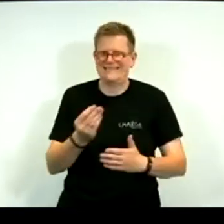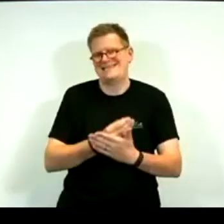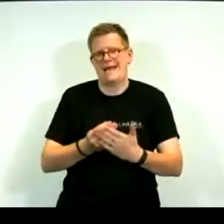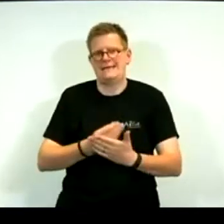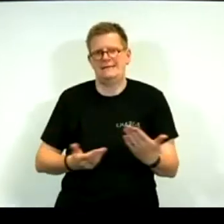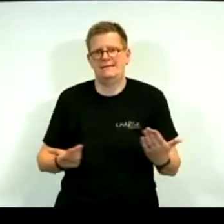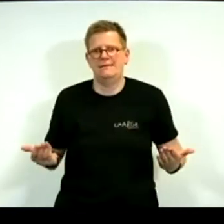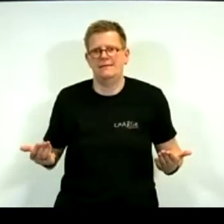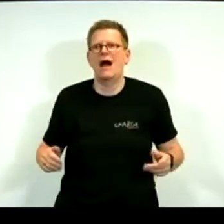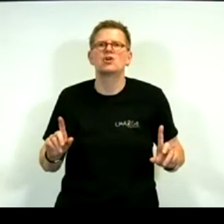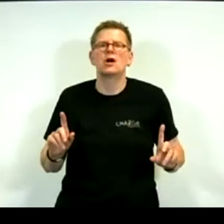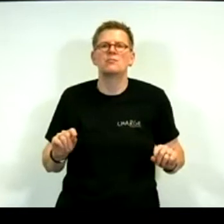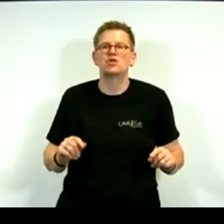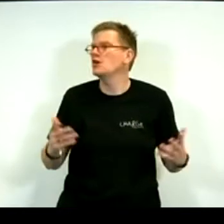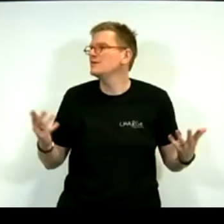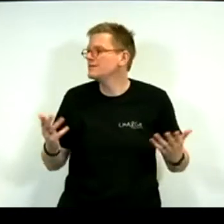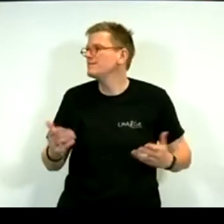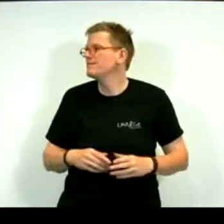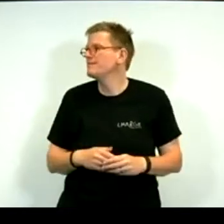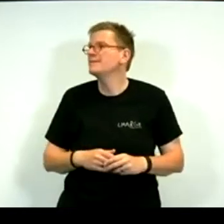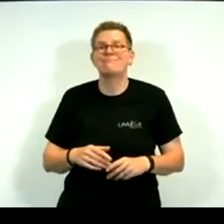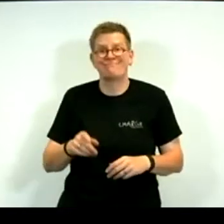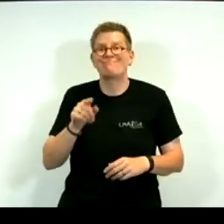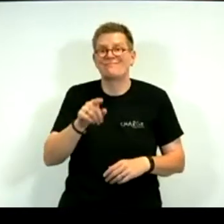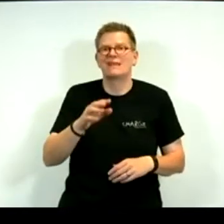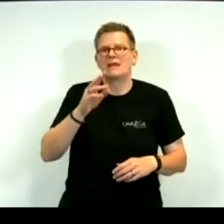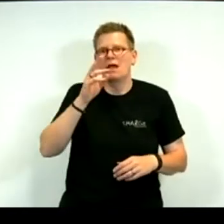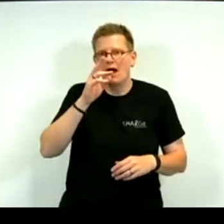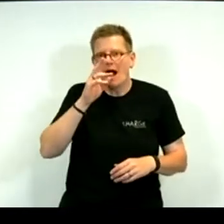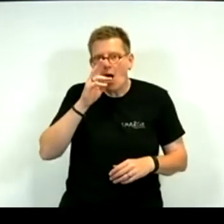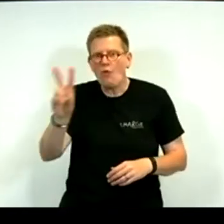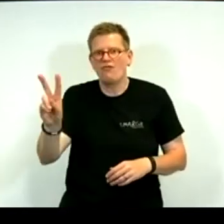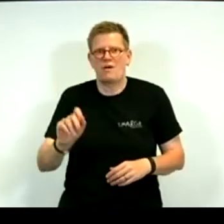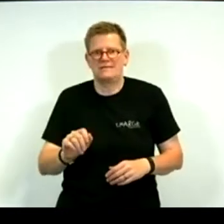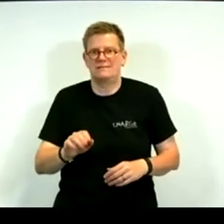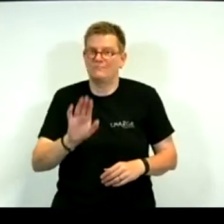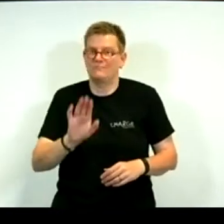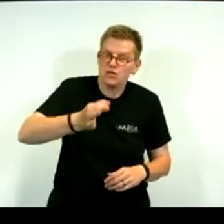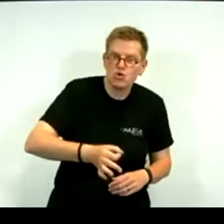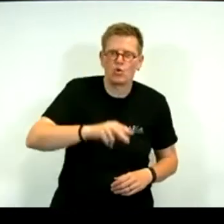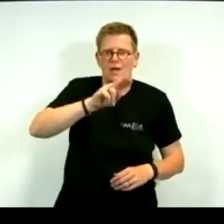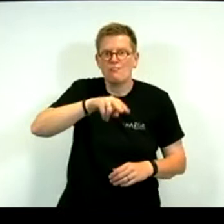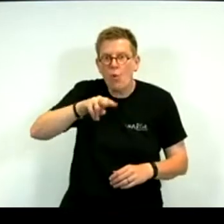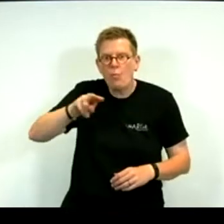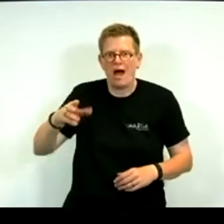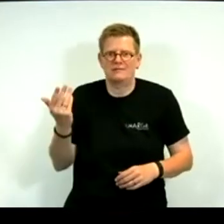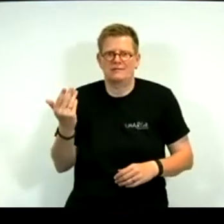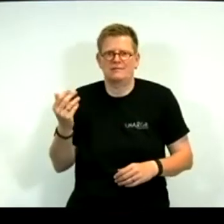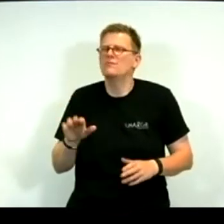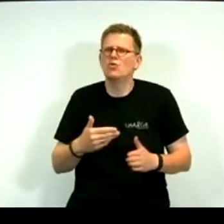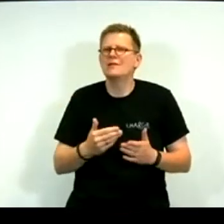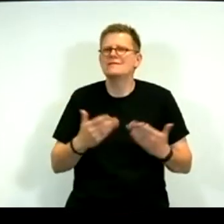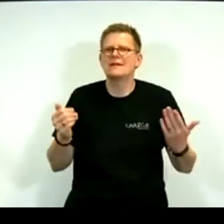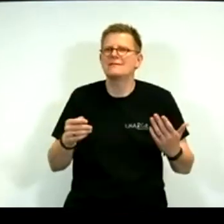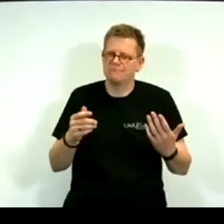paying attention, and that's where all the good stuff comes from, is paying attention. It might